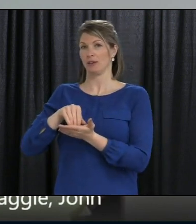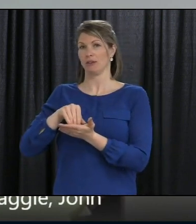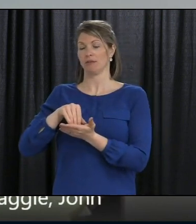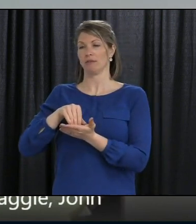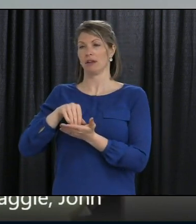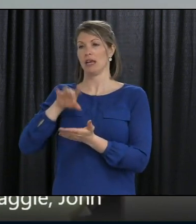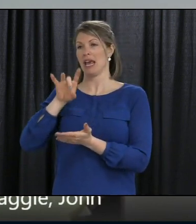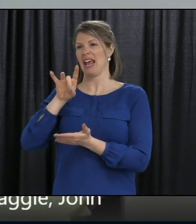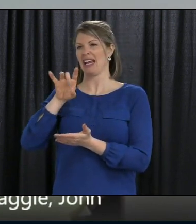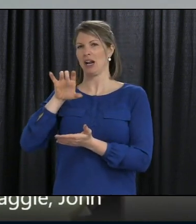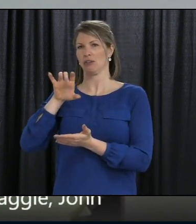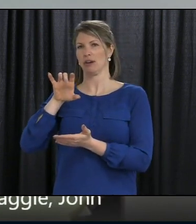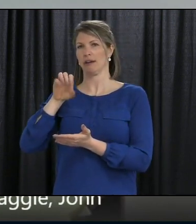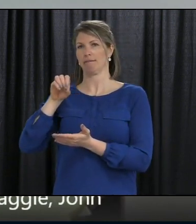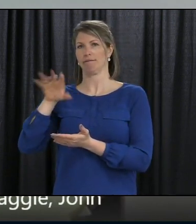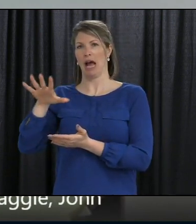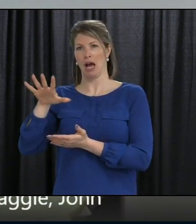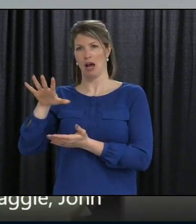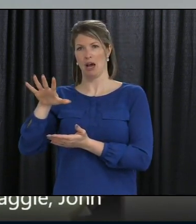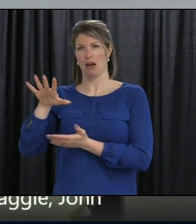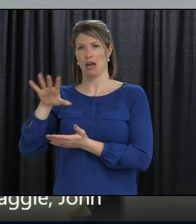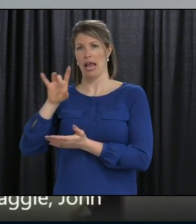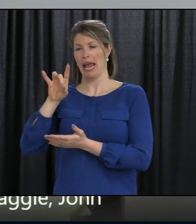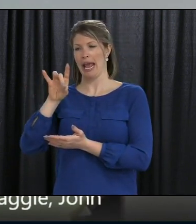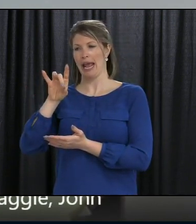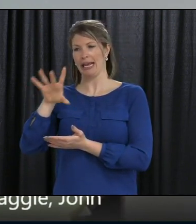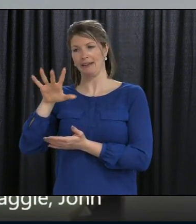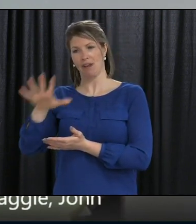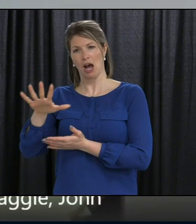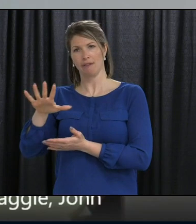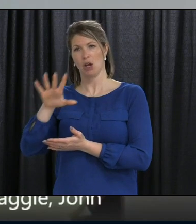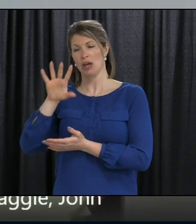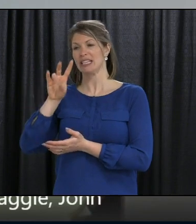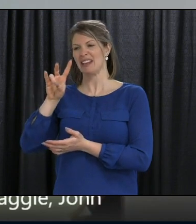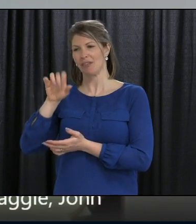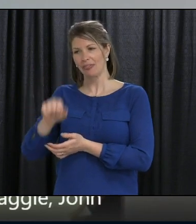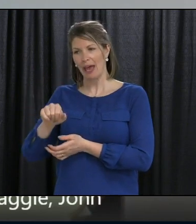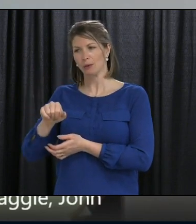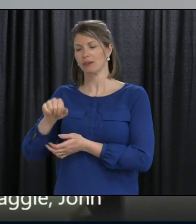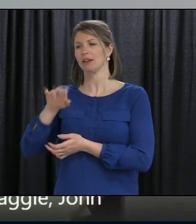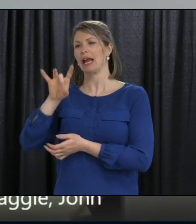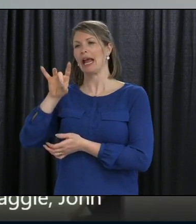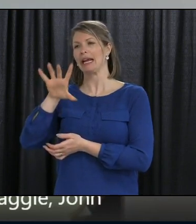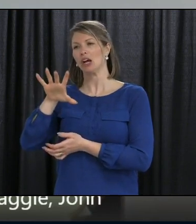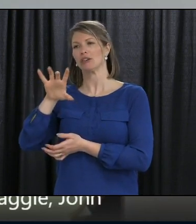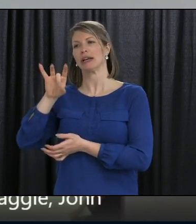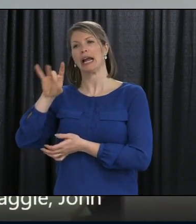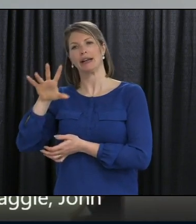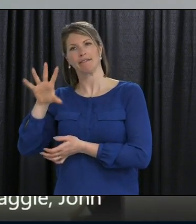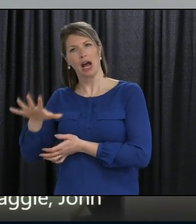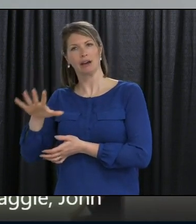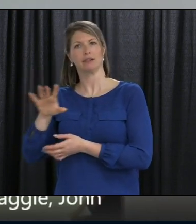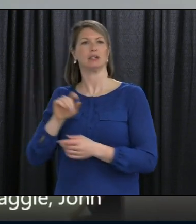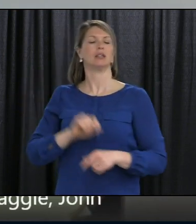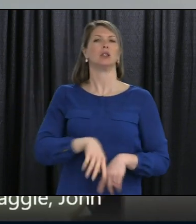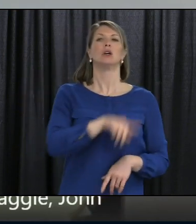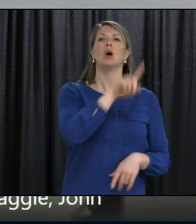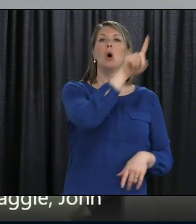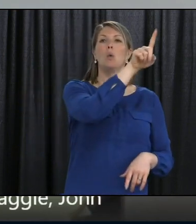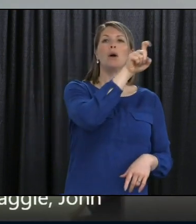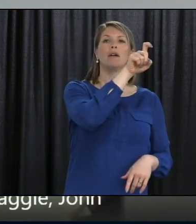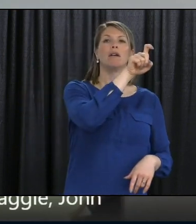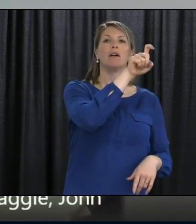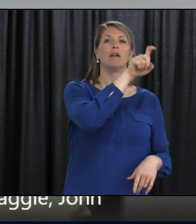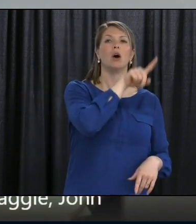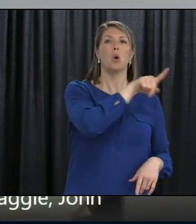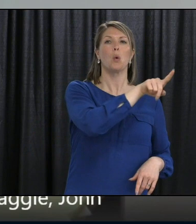7,485 in Eastern, 491 in Labrador-Grenfell, and 1,395 in Western. If